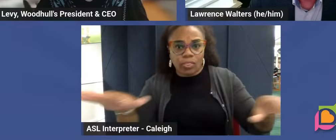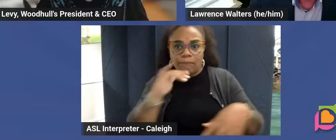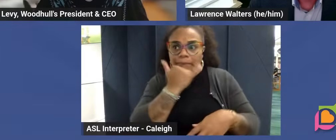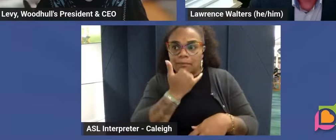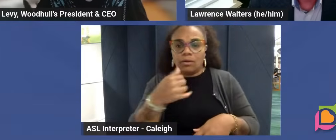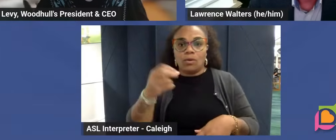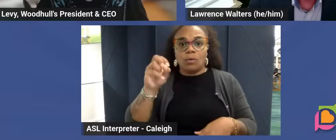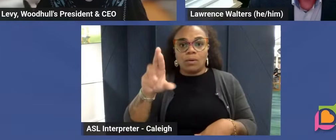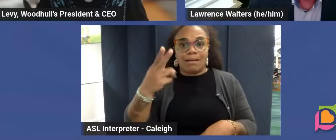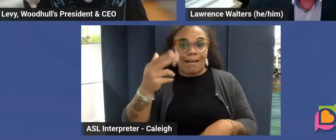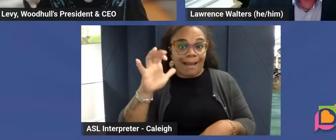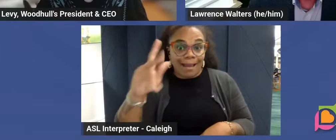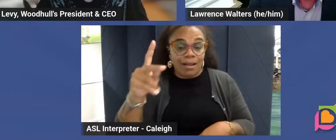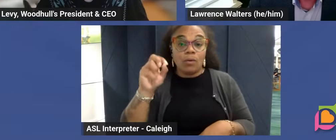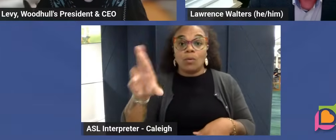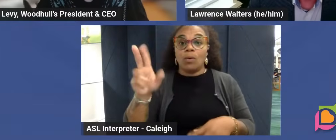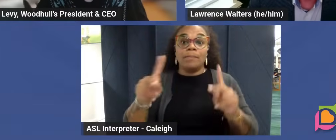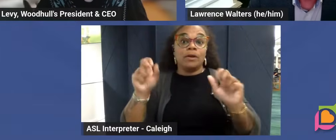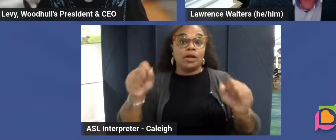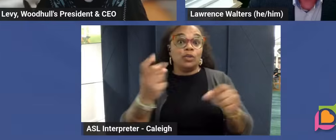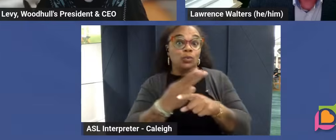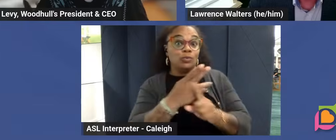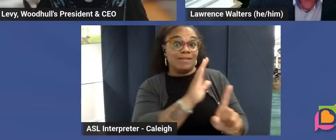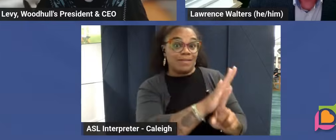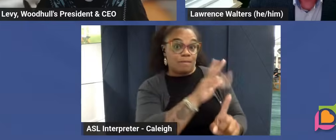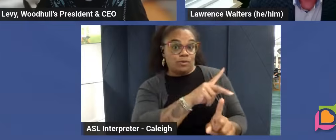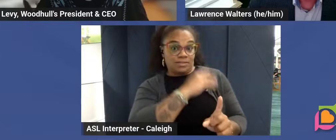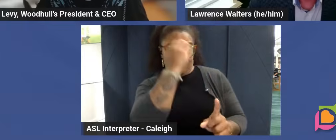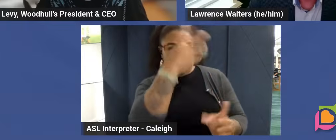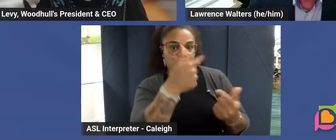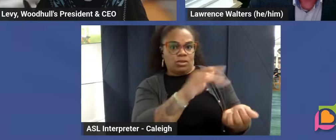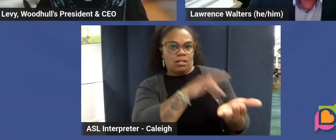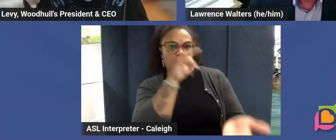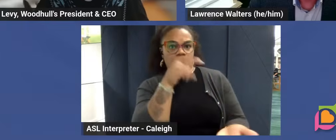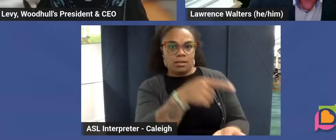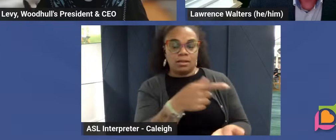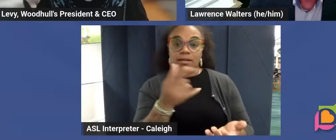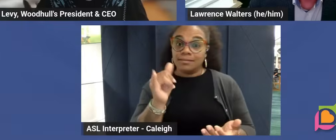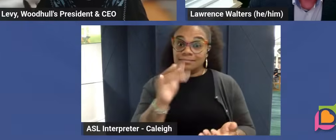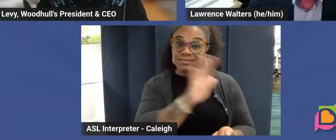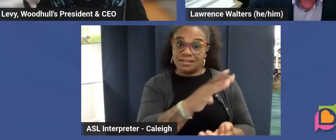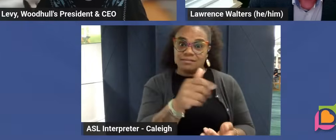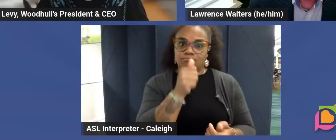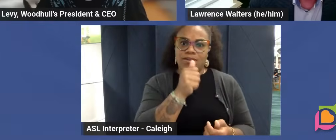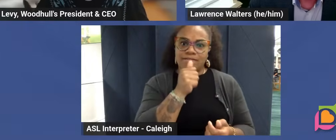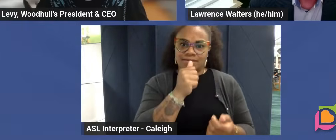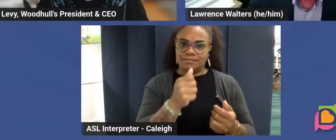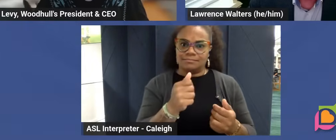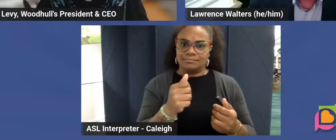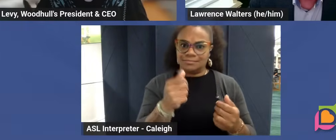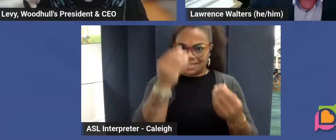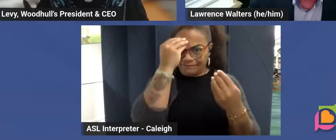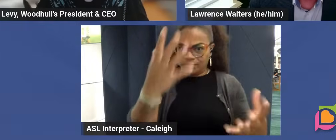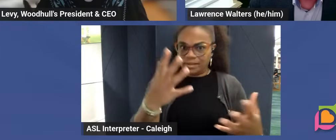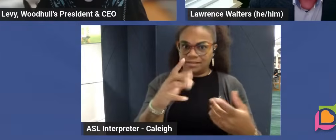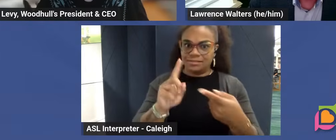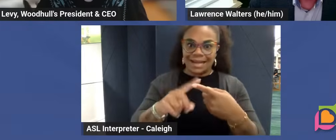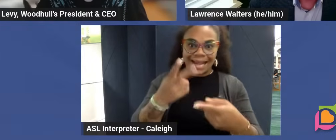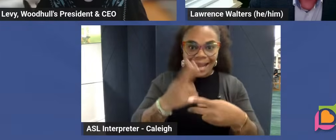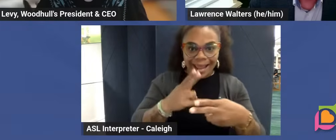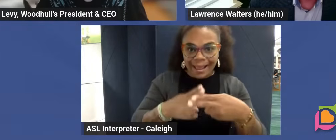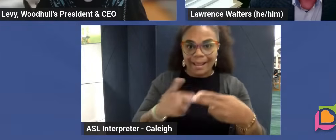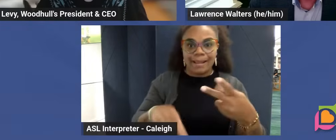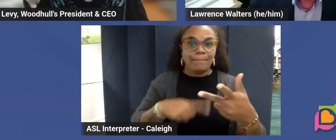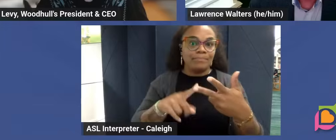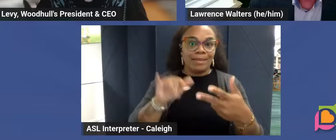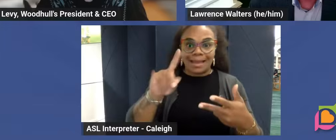to extort people, particularly sensitive information like this, which is the name and ID of a